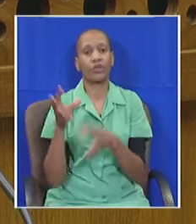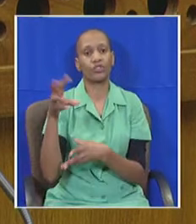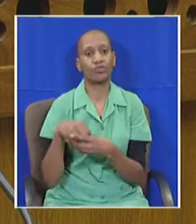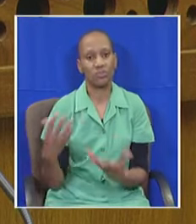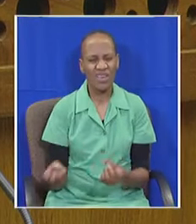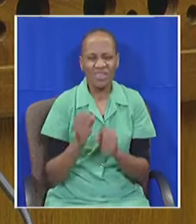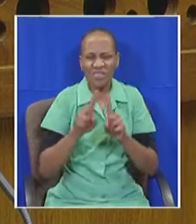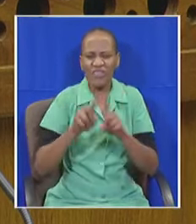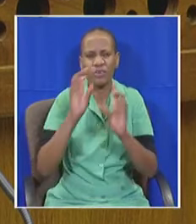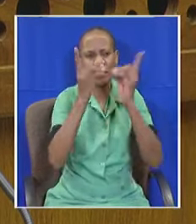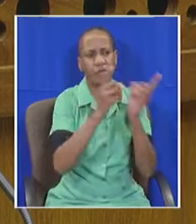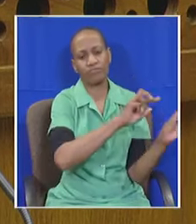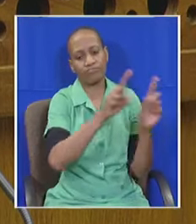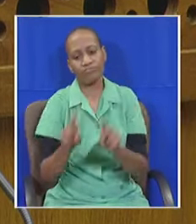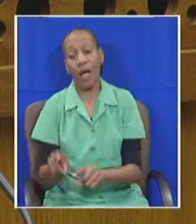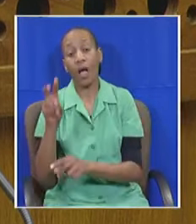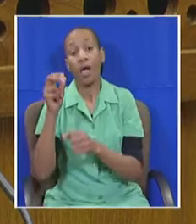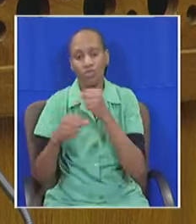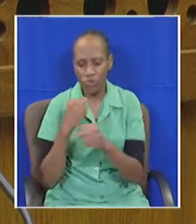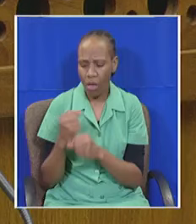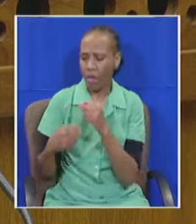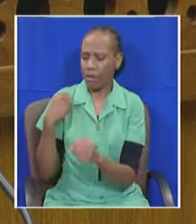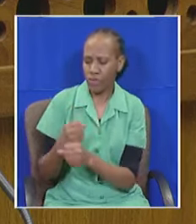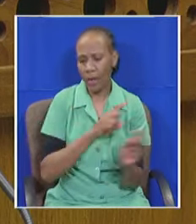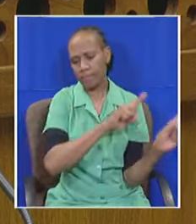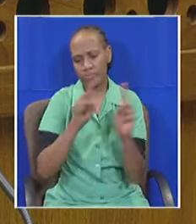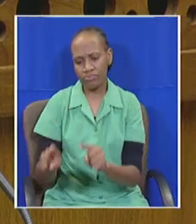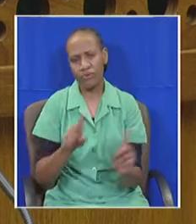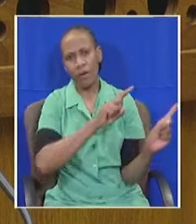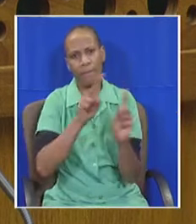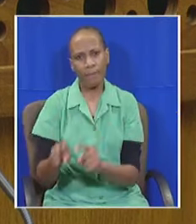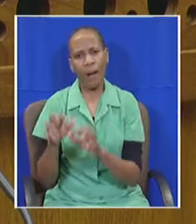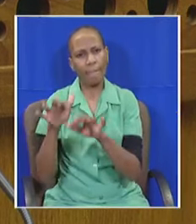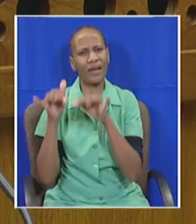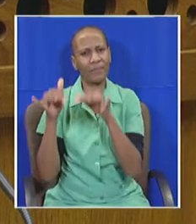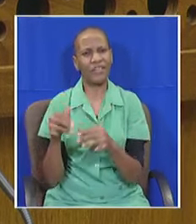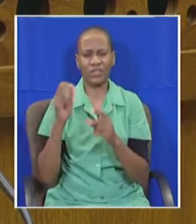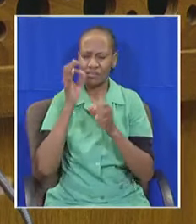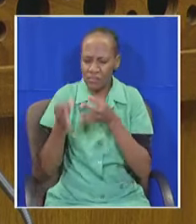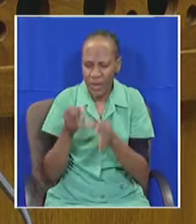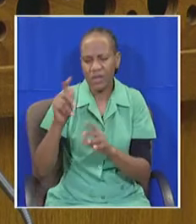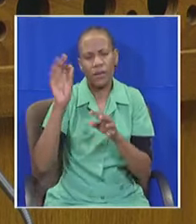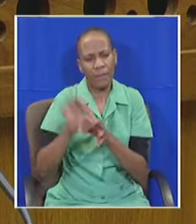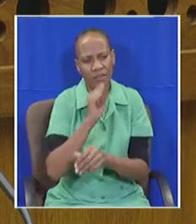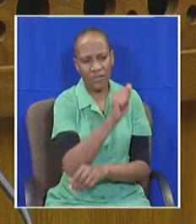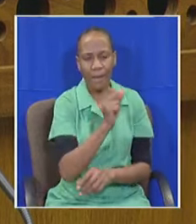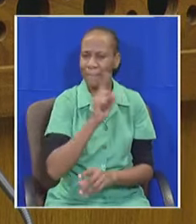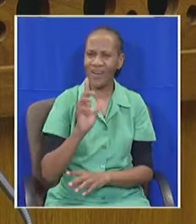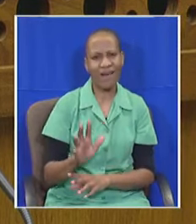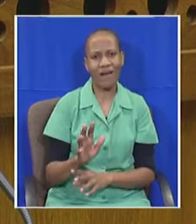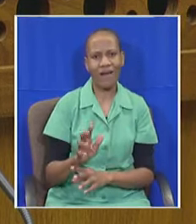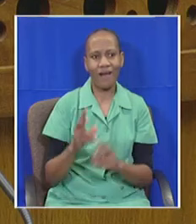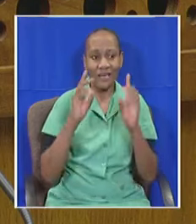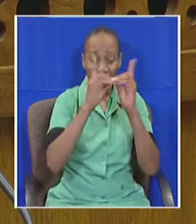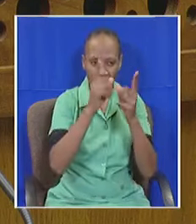before this house year in and year out and table their APPs and strat plans. Our eyes must be focused on every